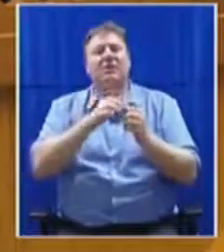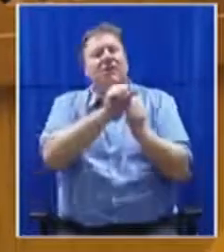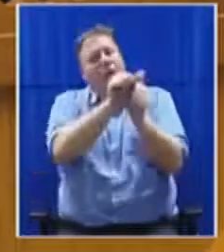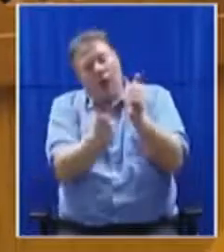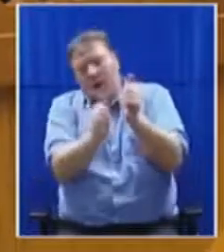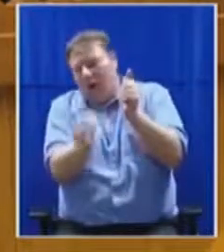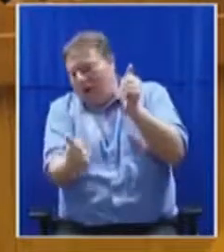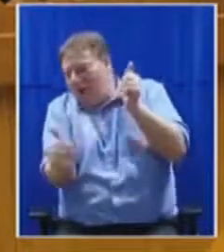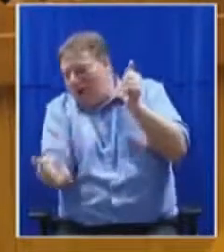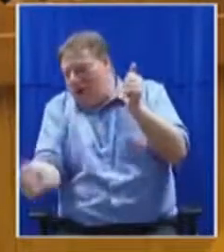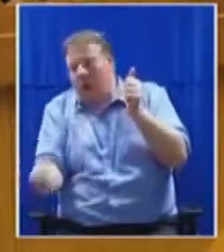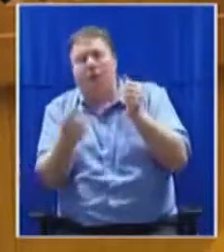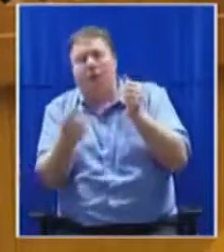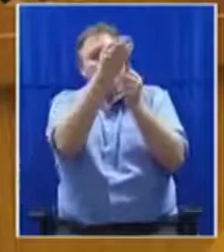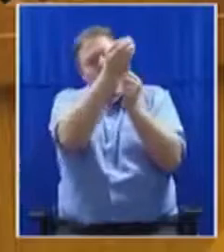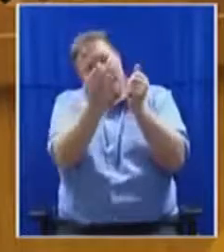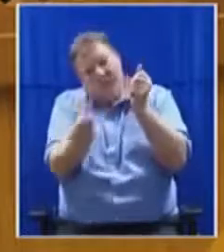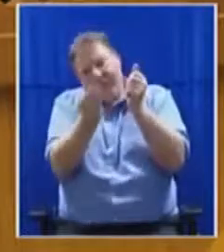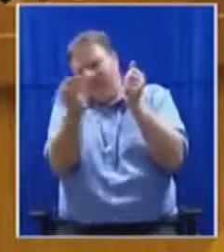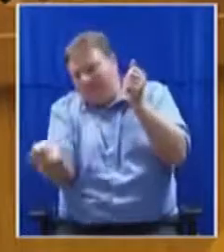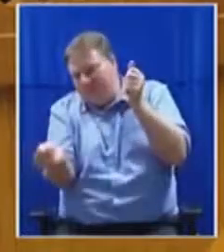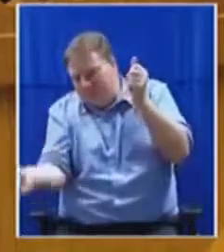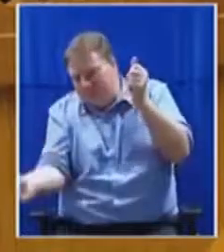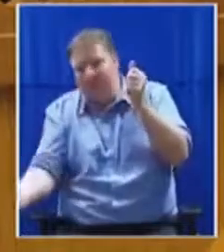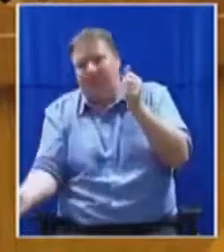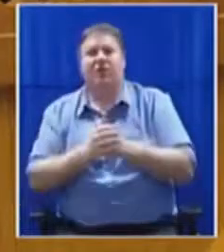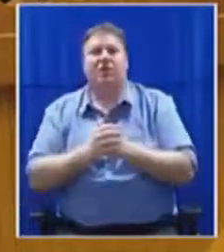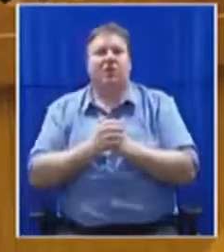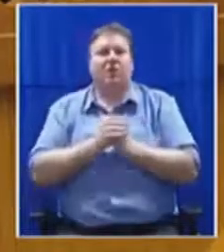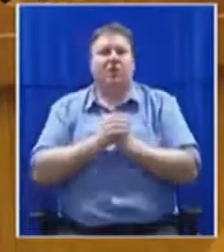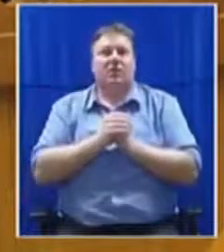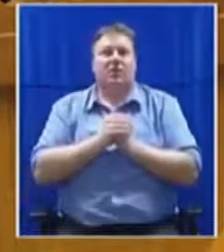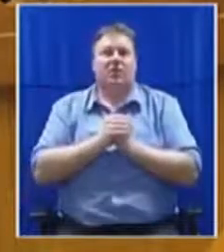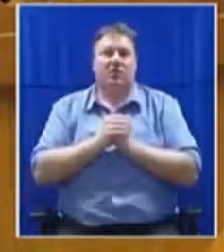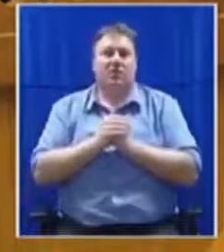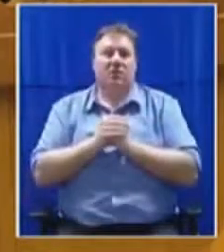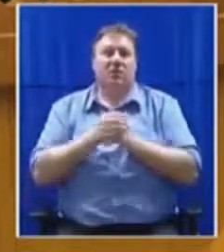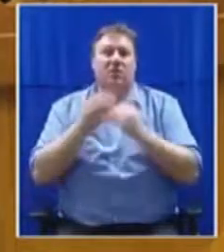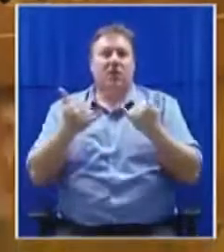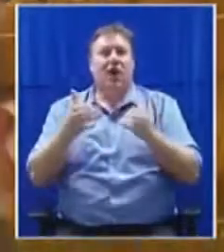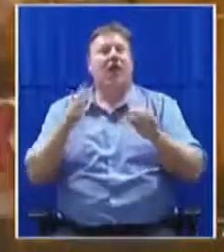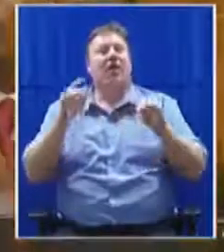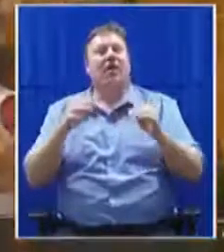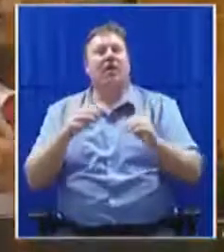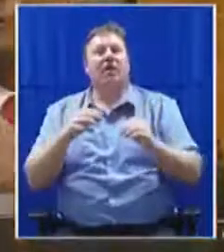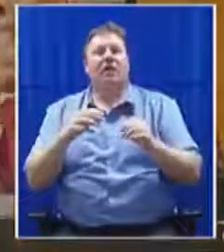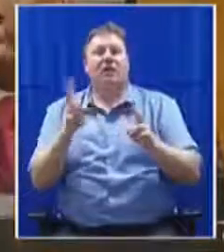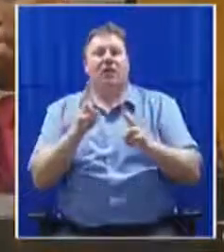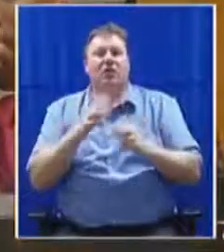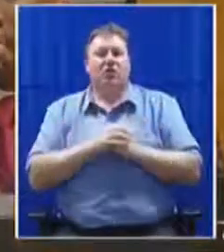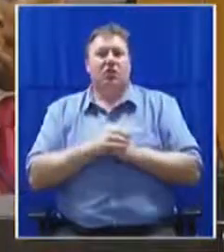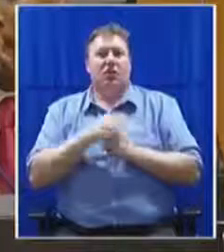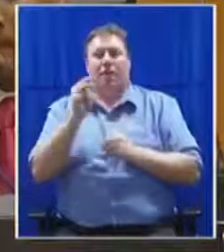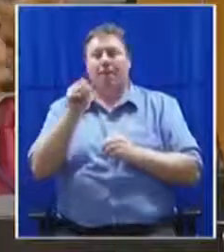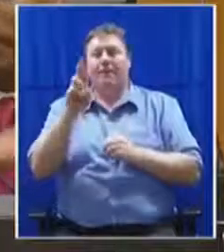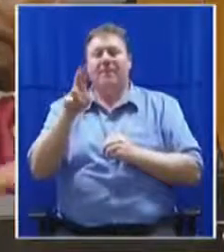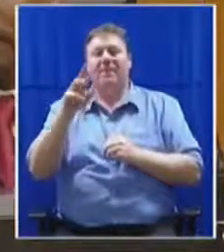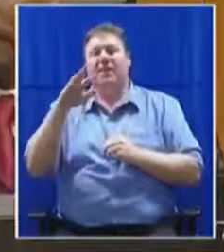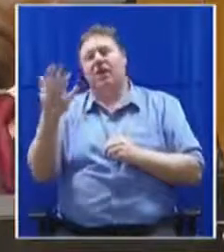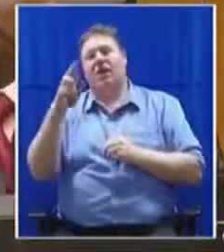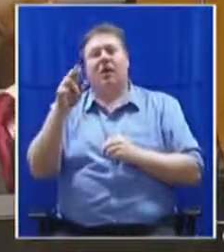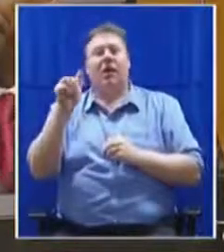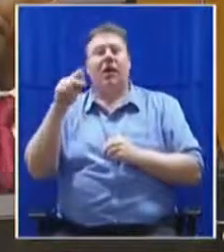generation. And therefore we celebrate the victory today in court in the Mr. Rakase case that shows that the DA does not mean we need to amend